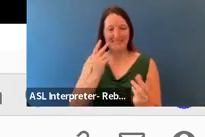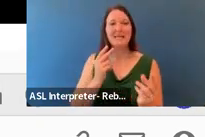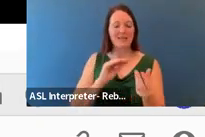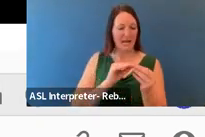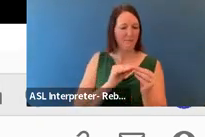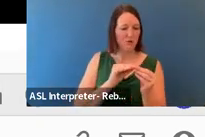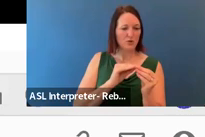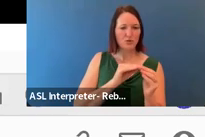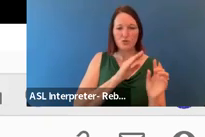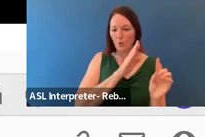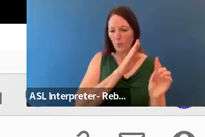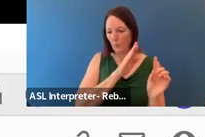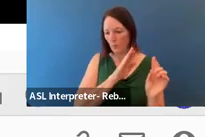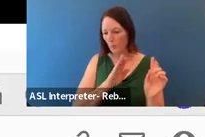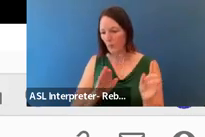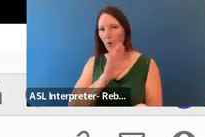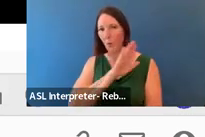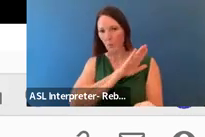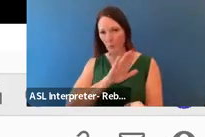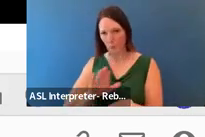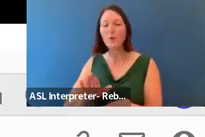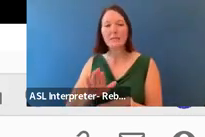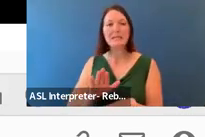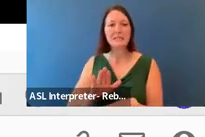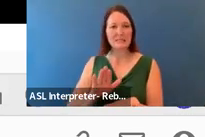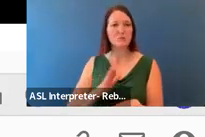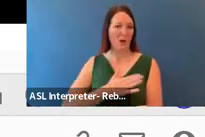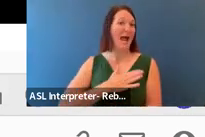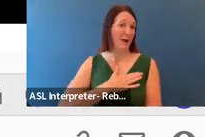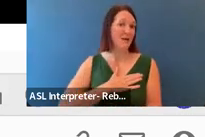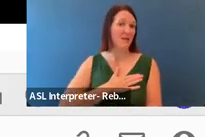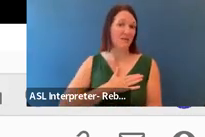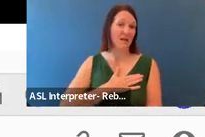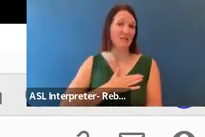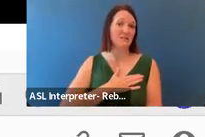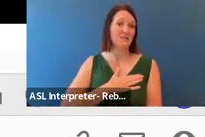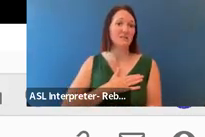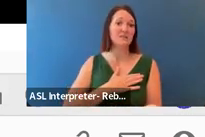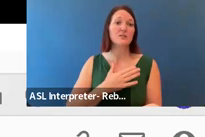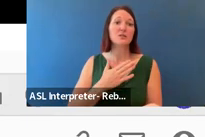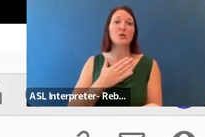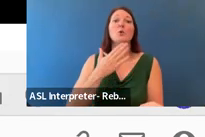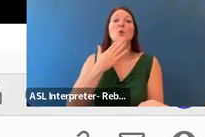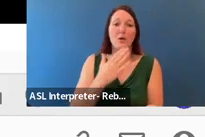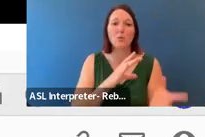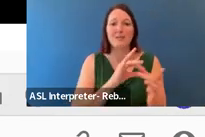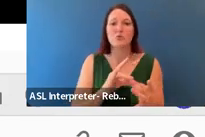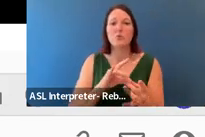very happy that we seem to be in a good place as it relates to COVID, particularly